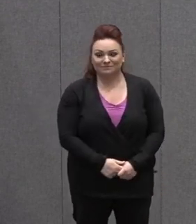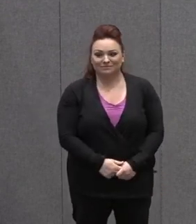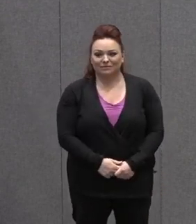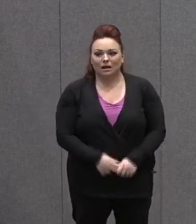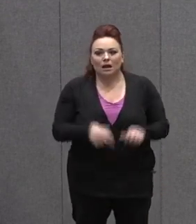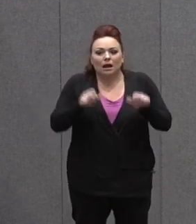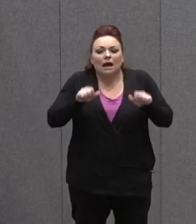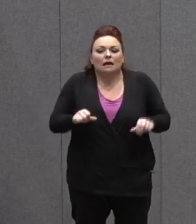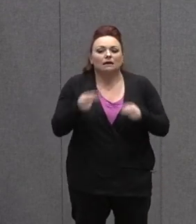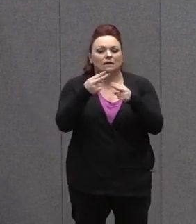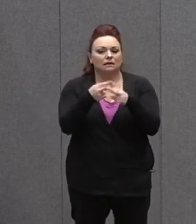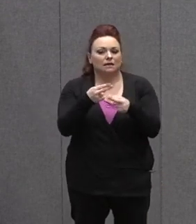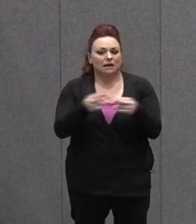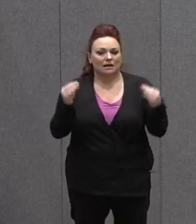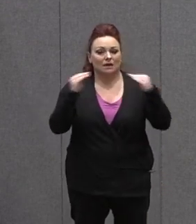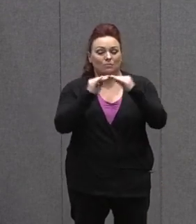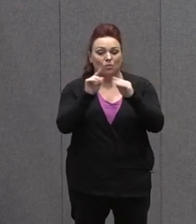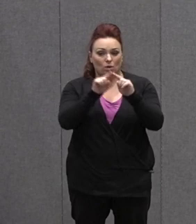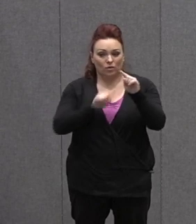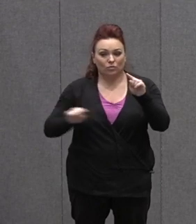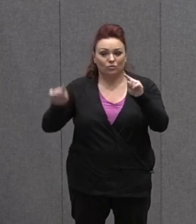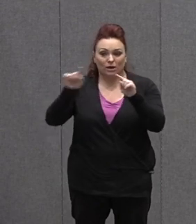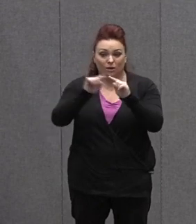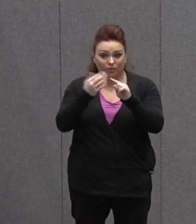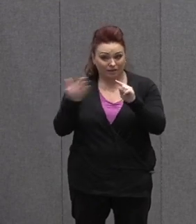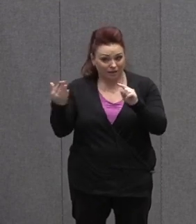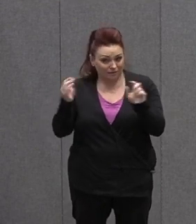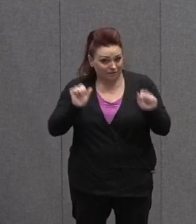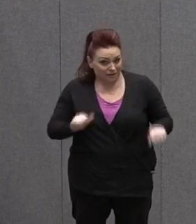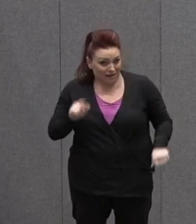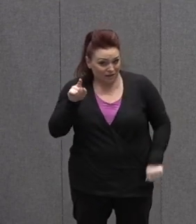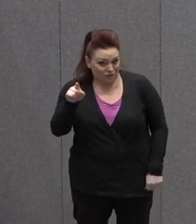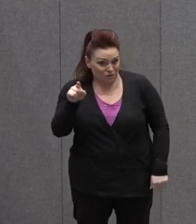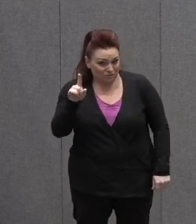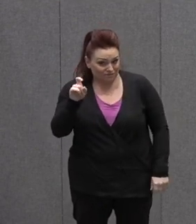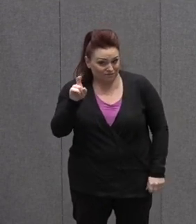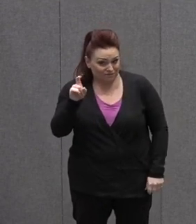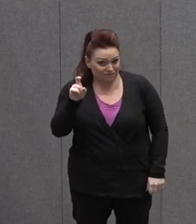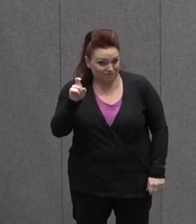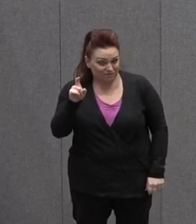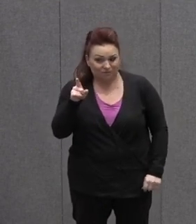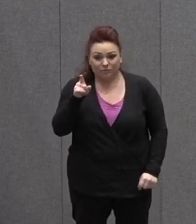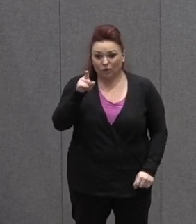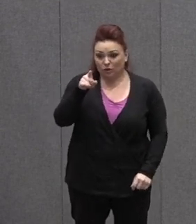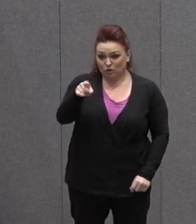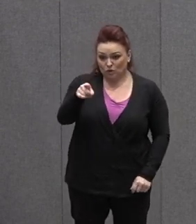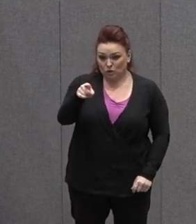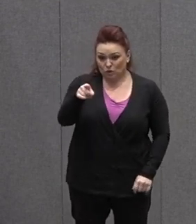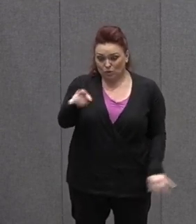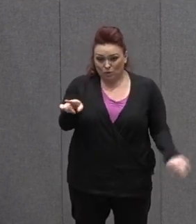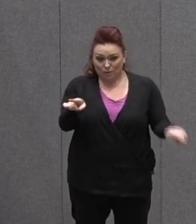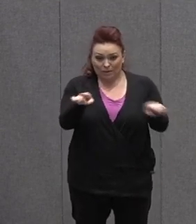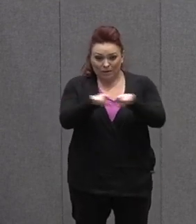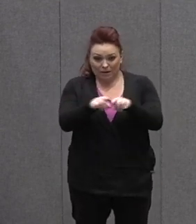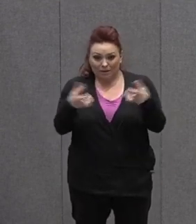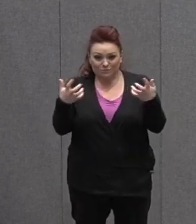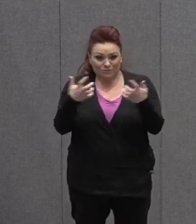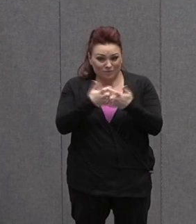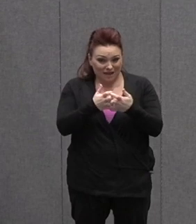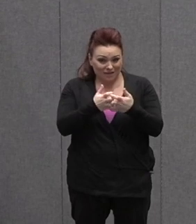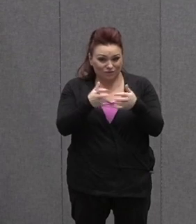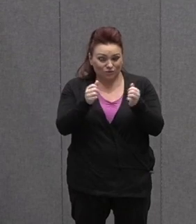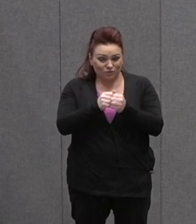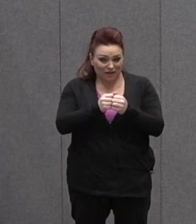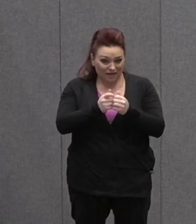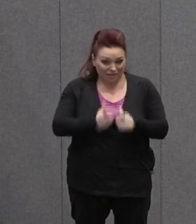I can name more round things. Can you? You rhymes with stew